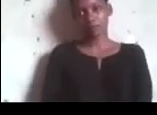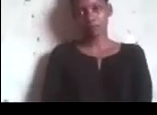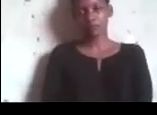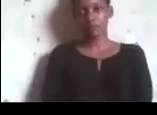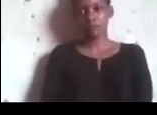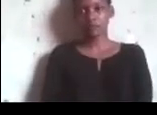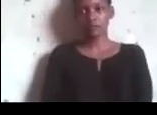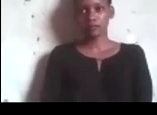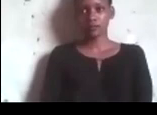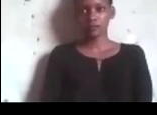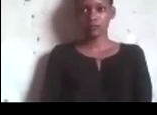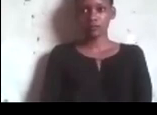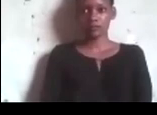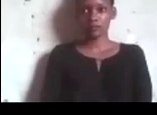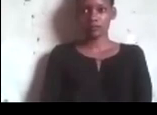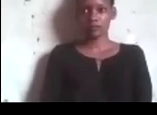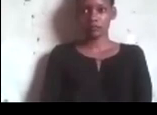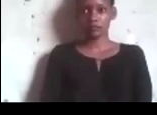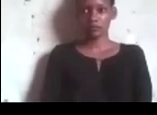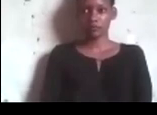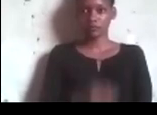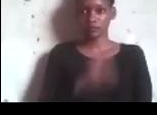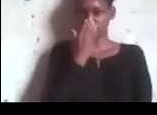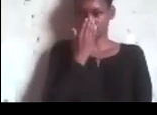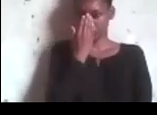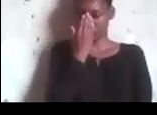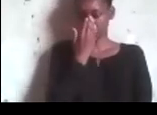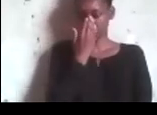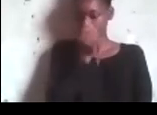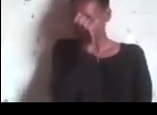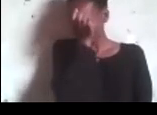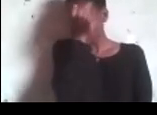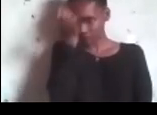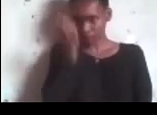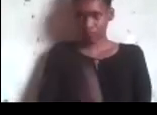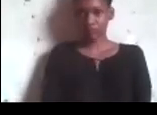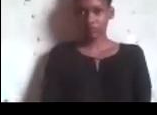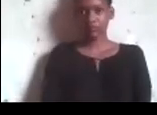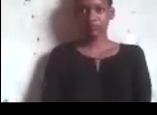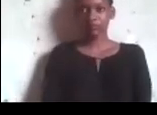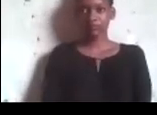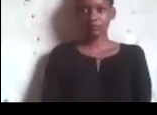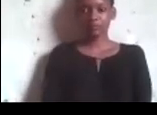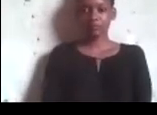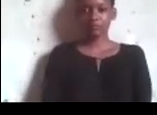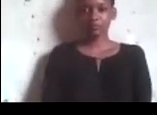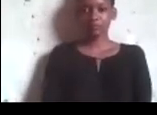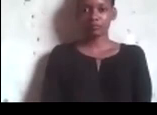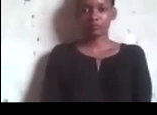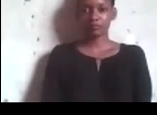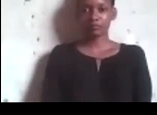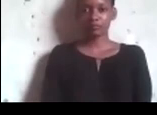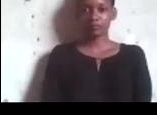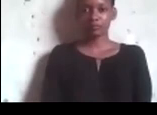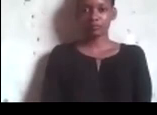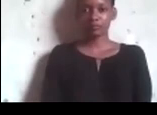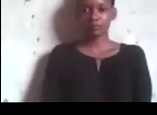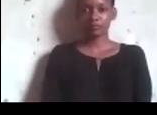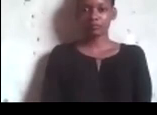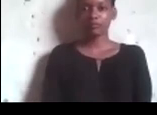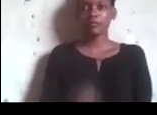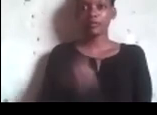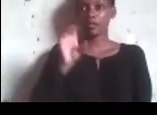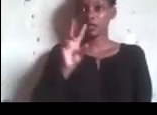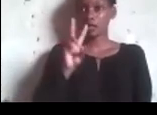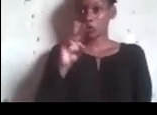So in terms of section 21.3,